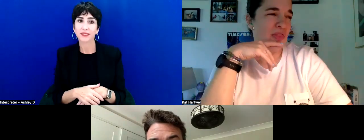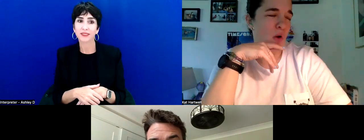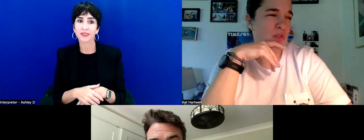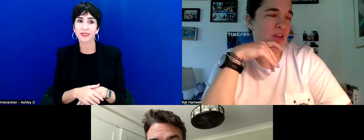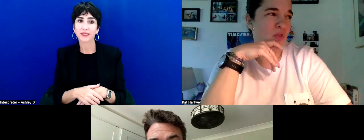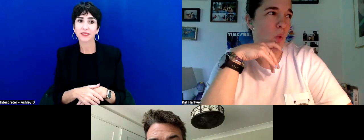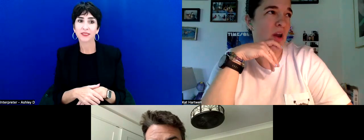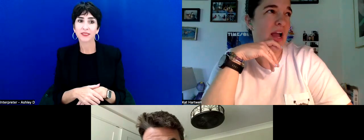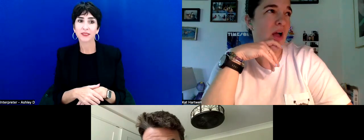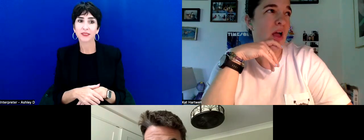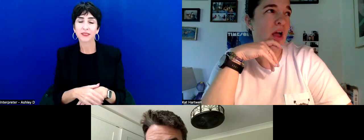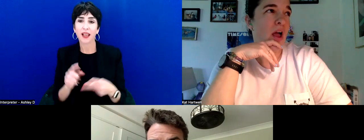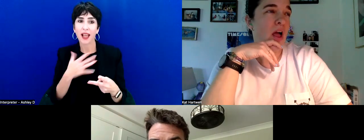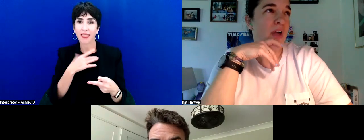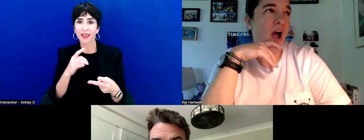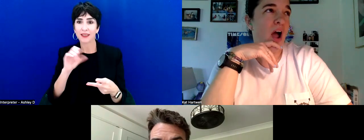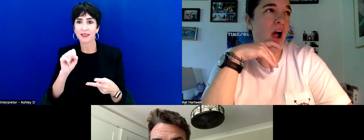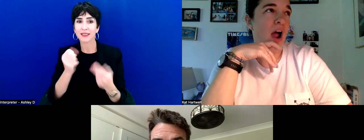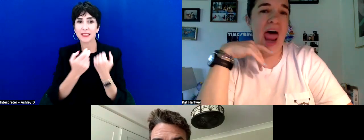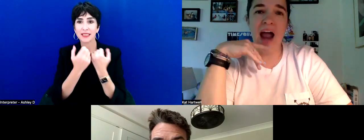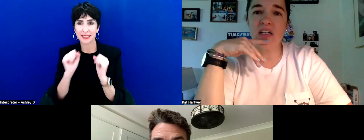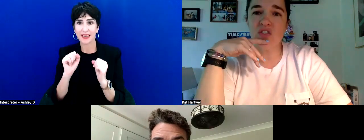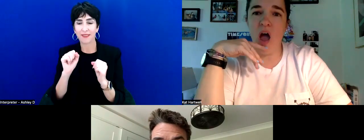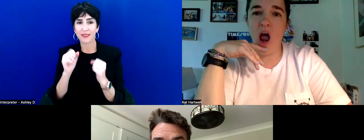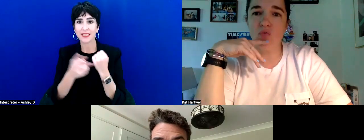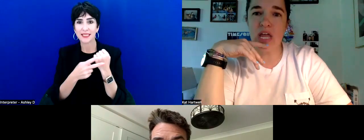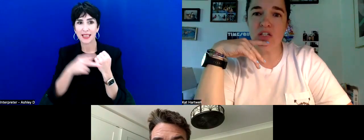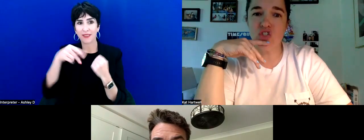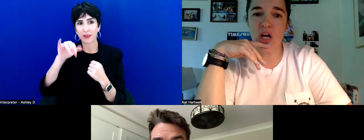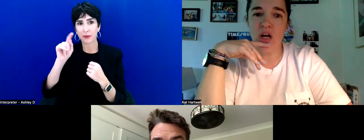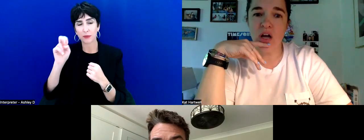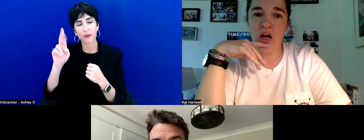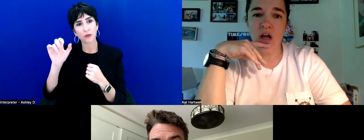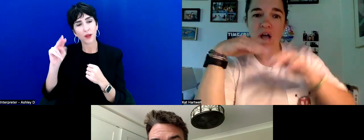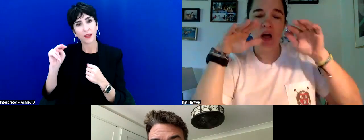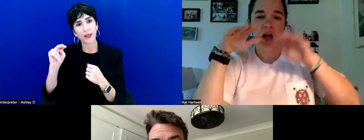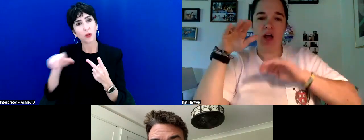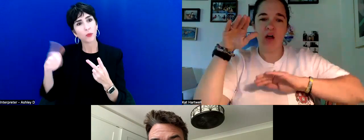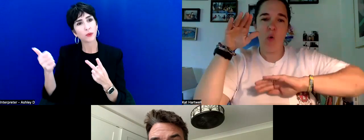Ryan, and there was another one. Okay. The Hack and the Range.